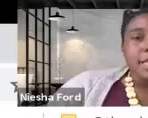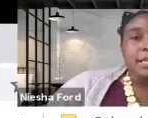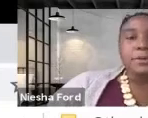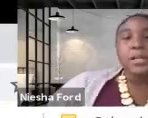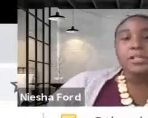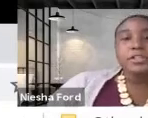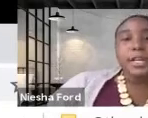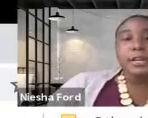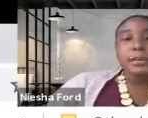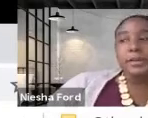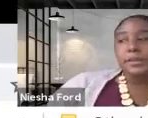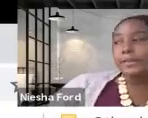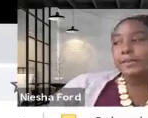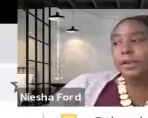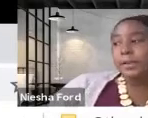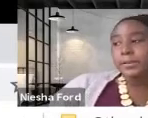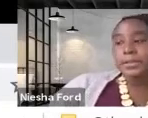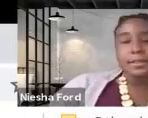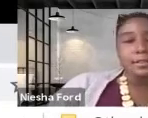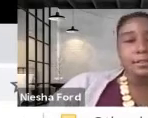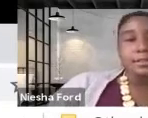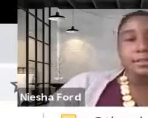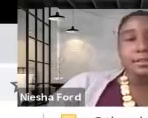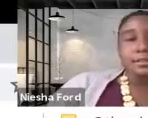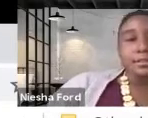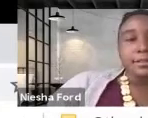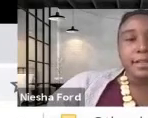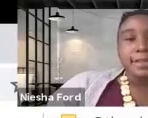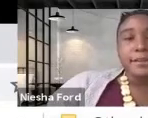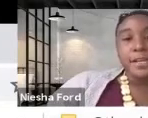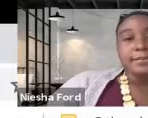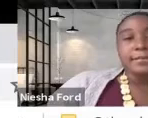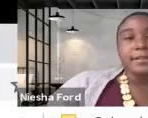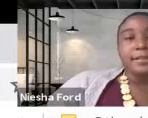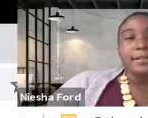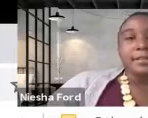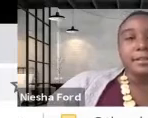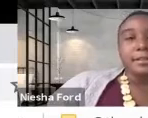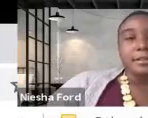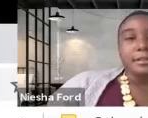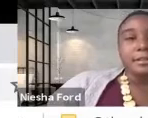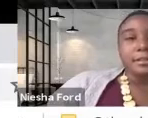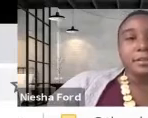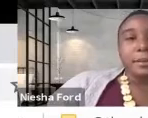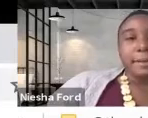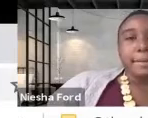So does anyone want to share where they're from and their name?